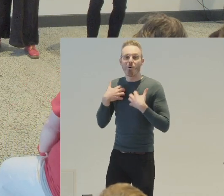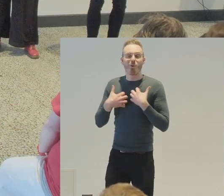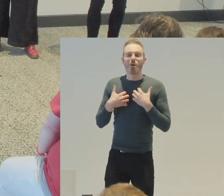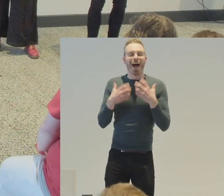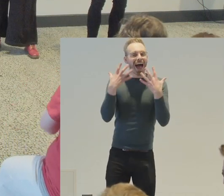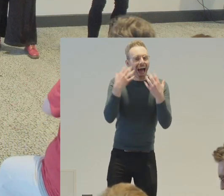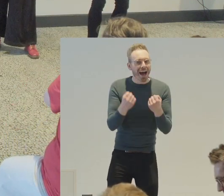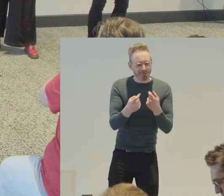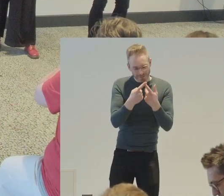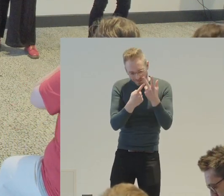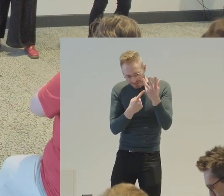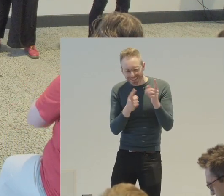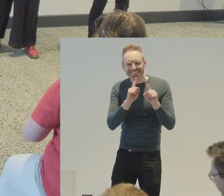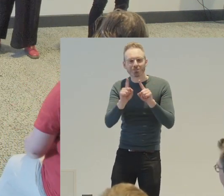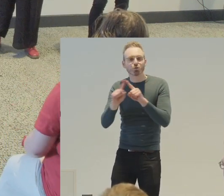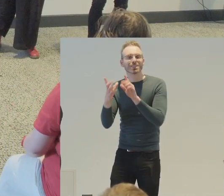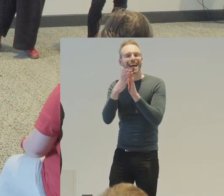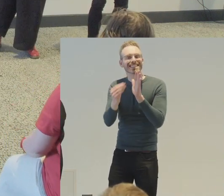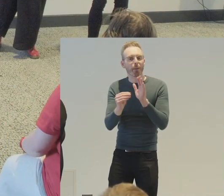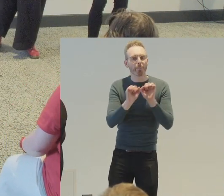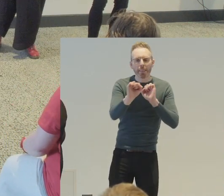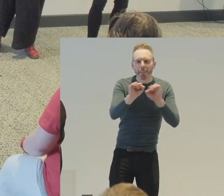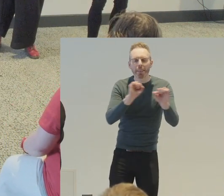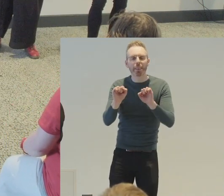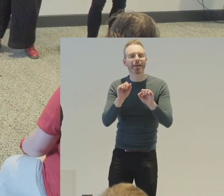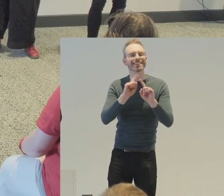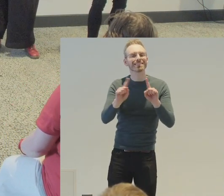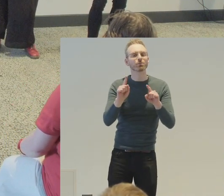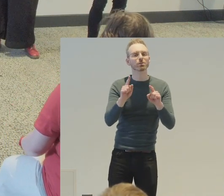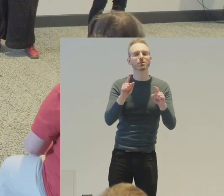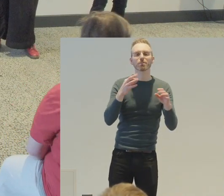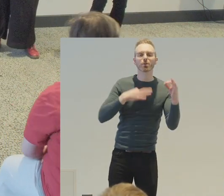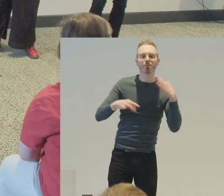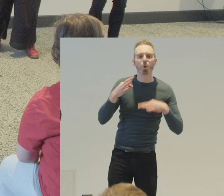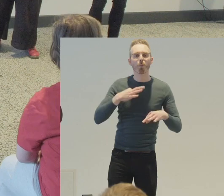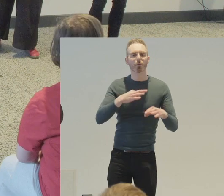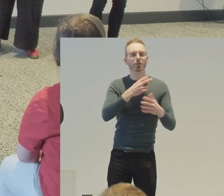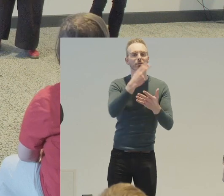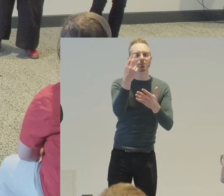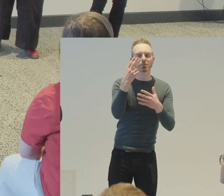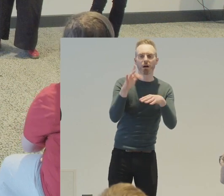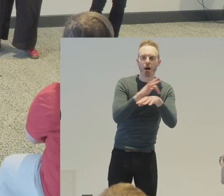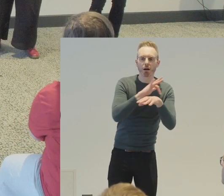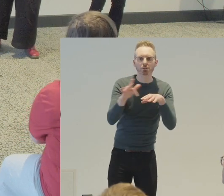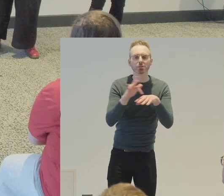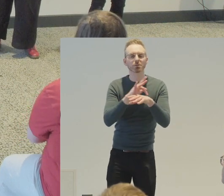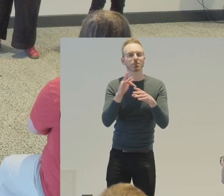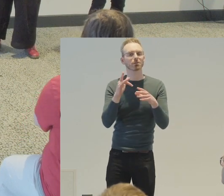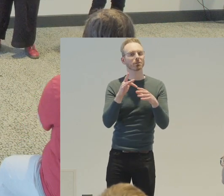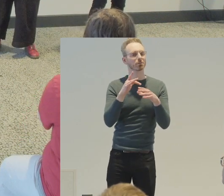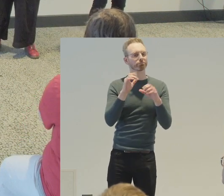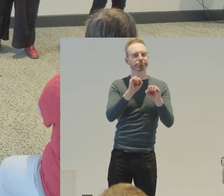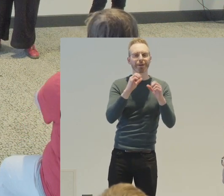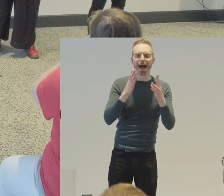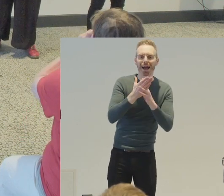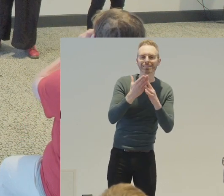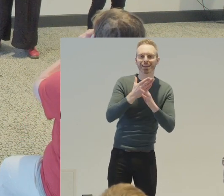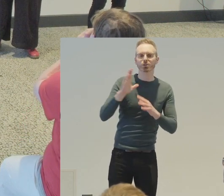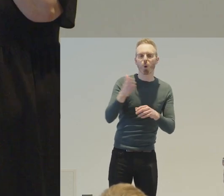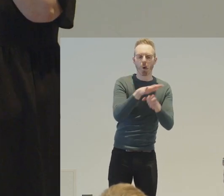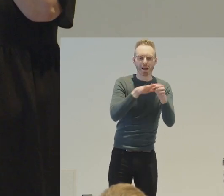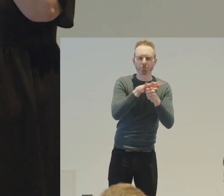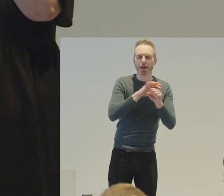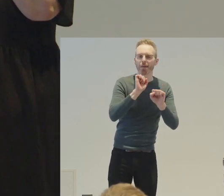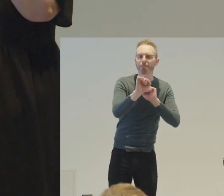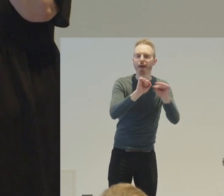like Patrick said, of some of the artists that Access All Areas has worked with, and what kind of roles